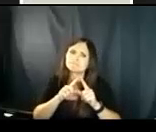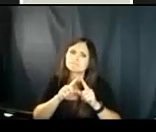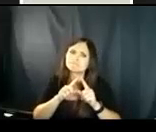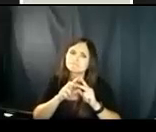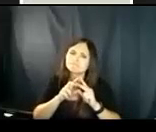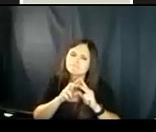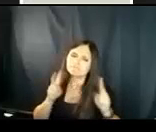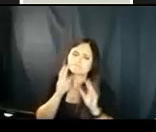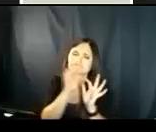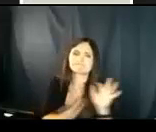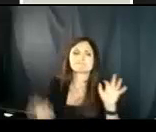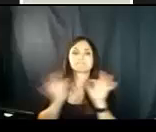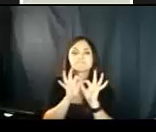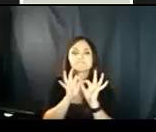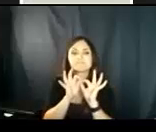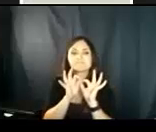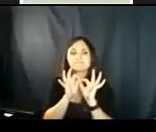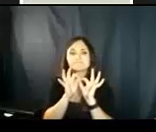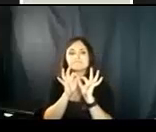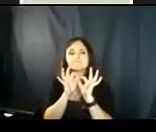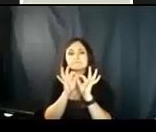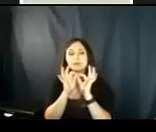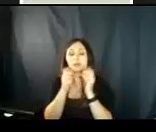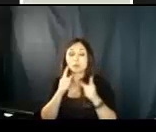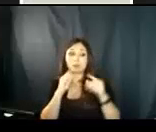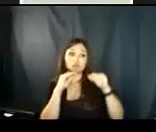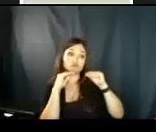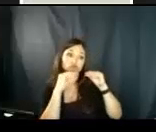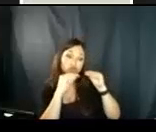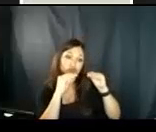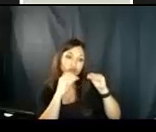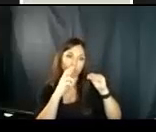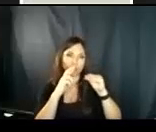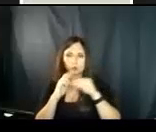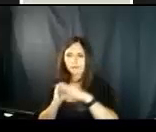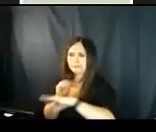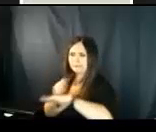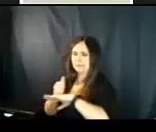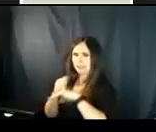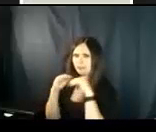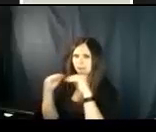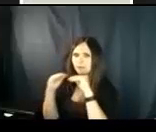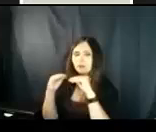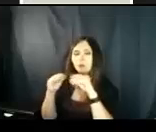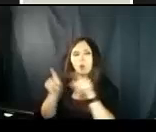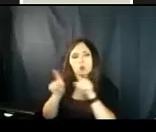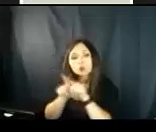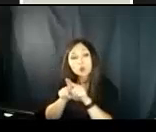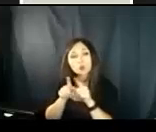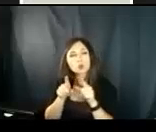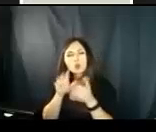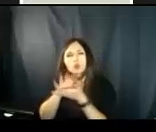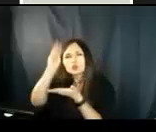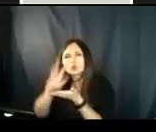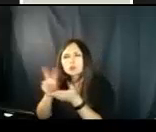not only when we're delivering the instruction or building those lessons, but also when we are assessing our students or